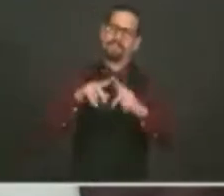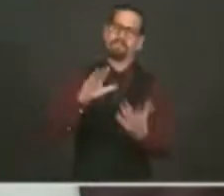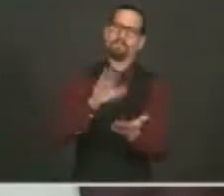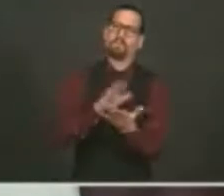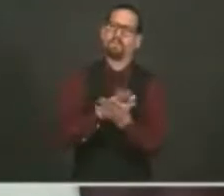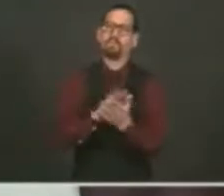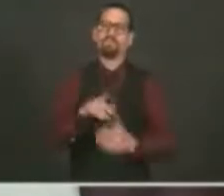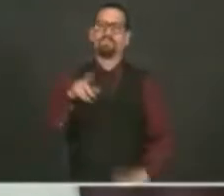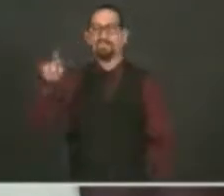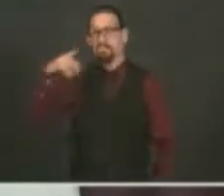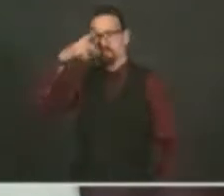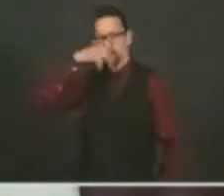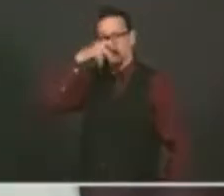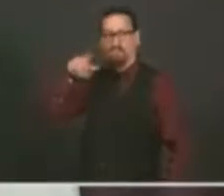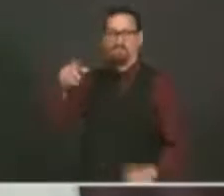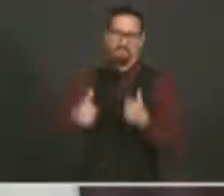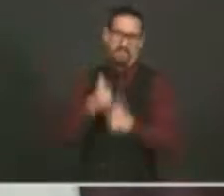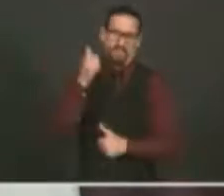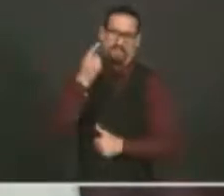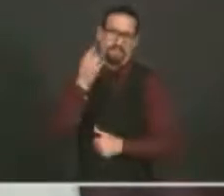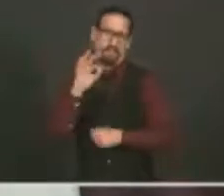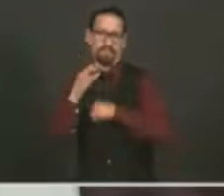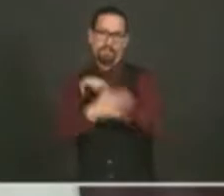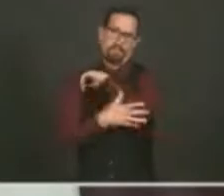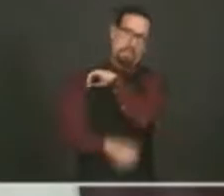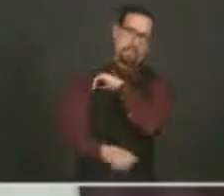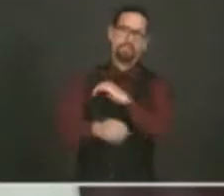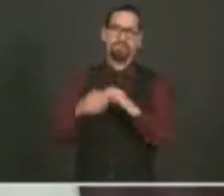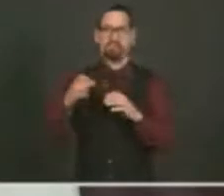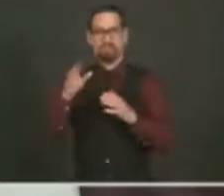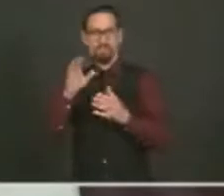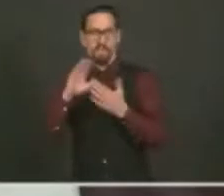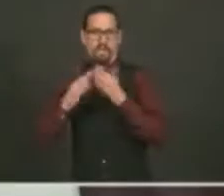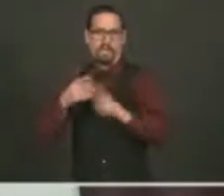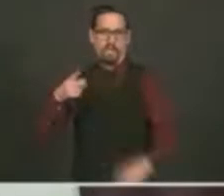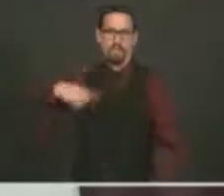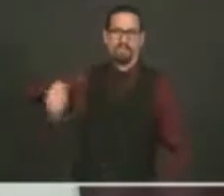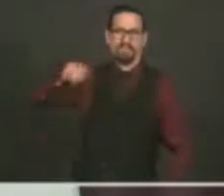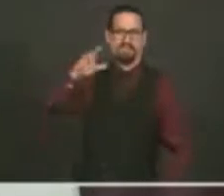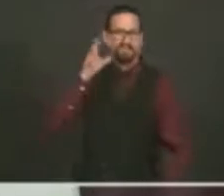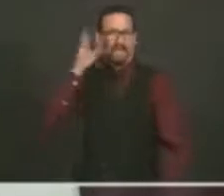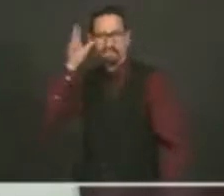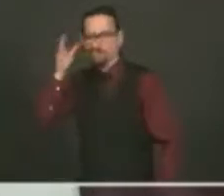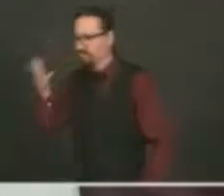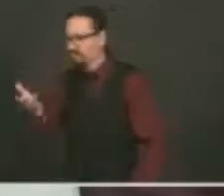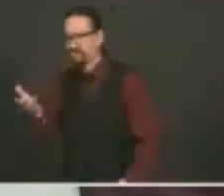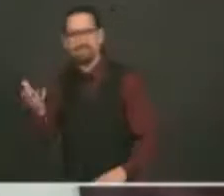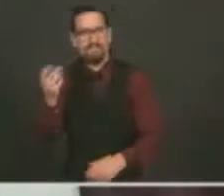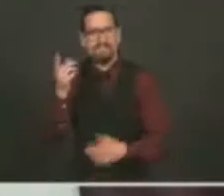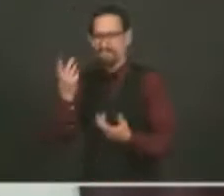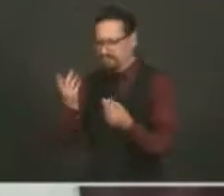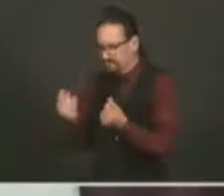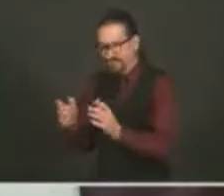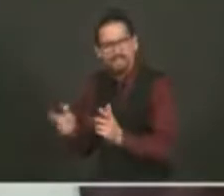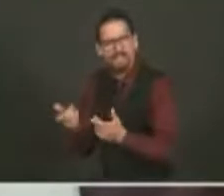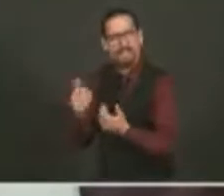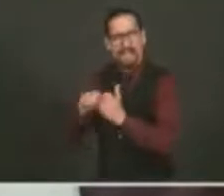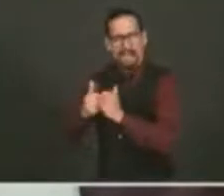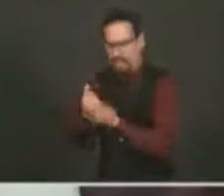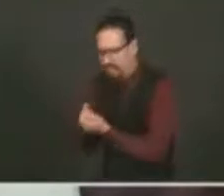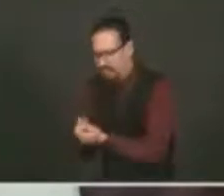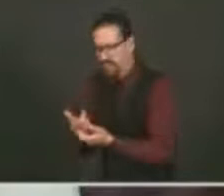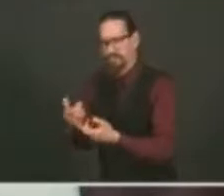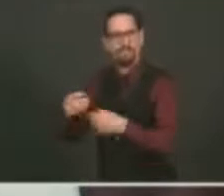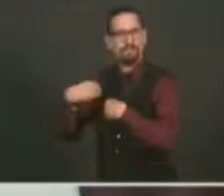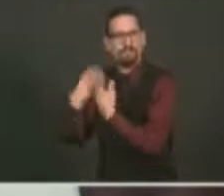have to work. Kids are stuck at home alone. And so that's why I have felt the way I felt. By the way,